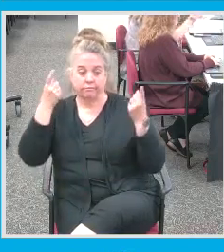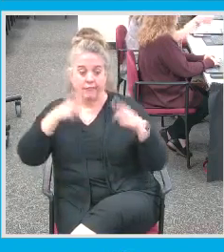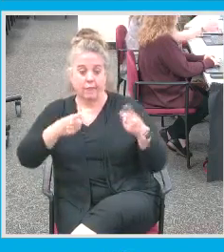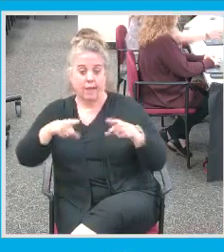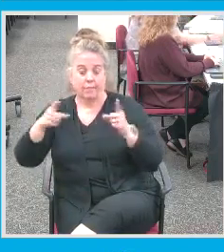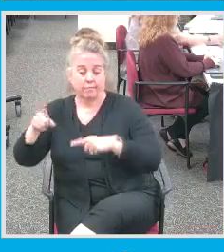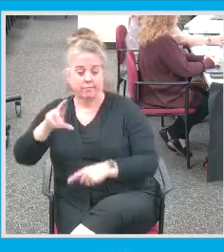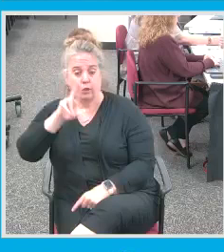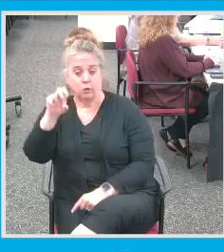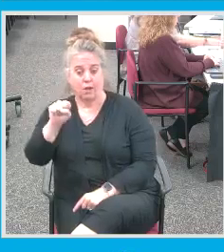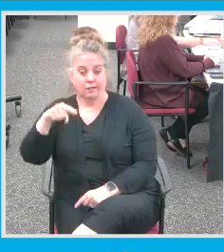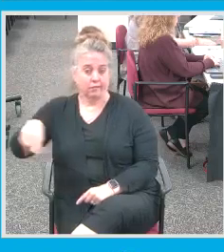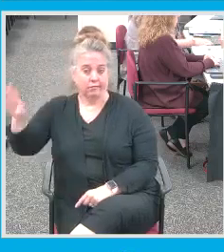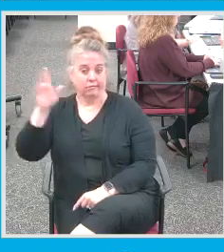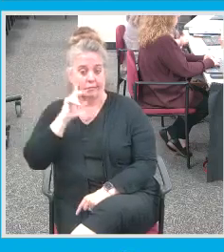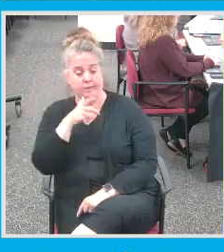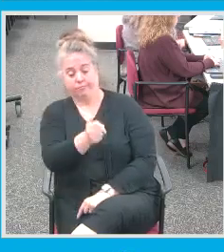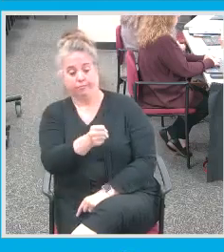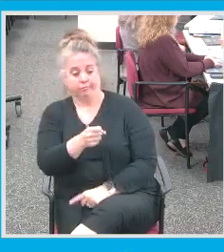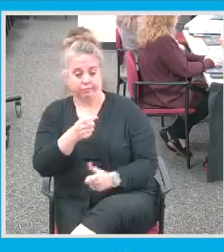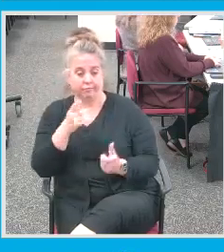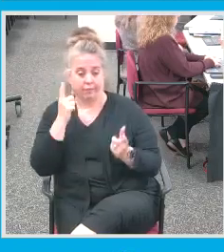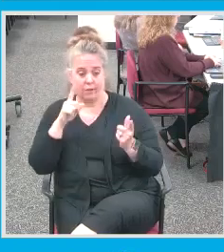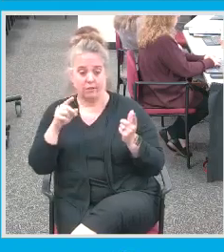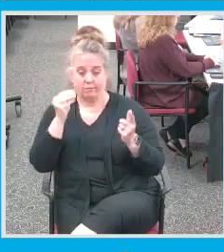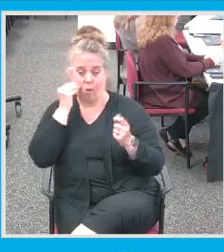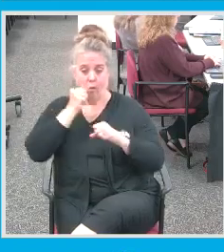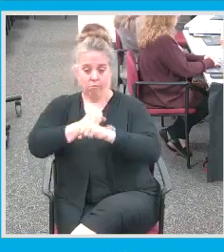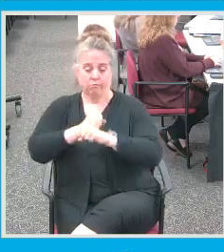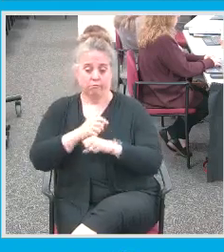And it becomes just impractical